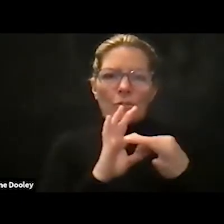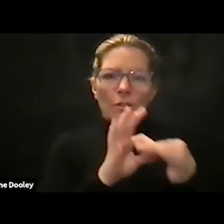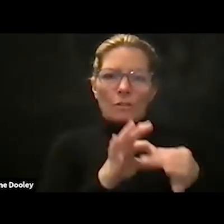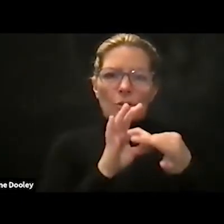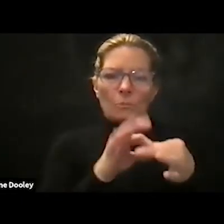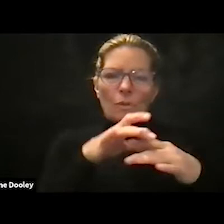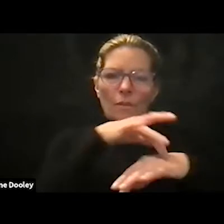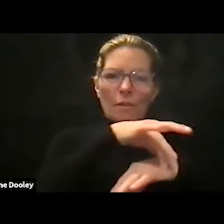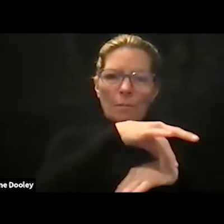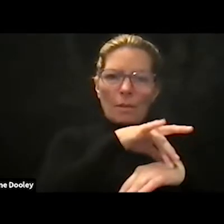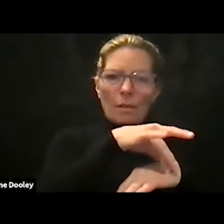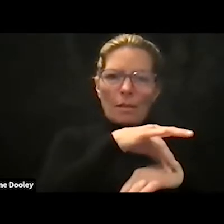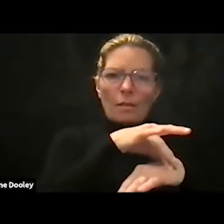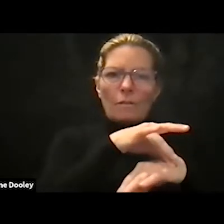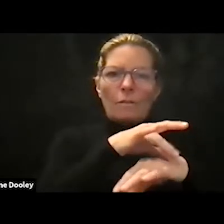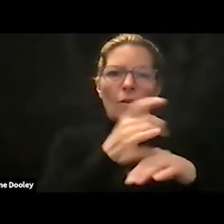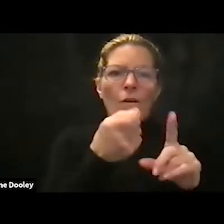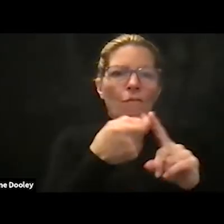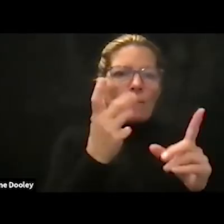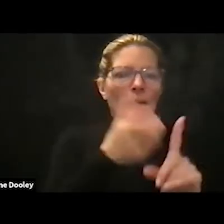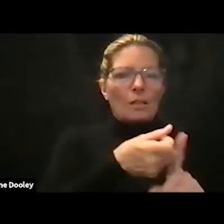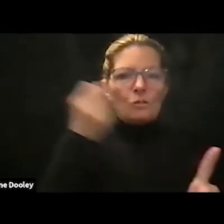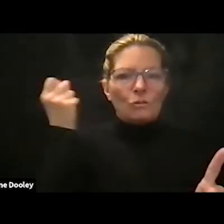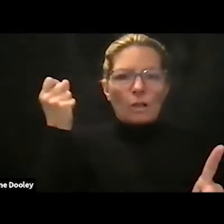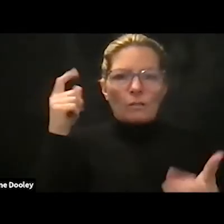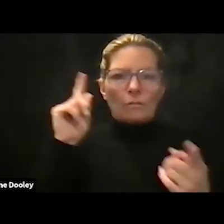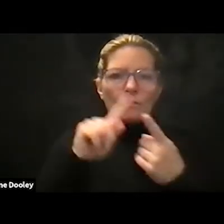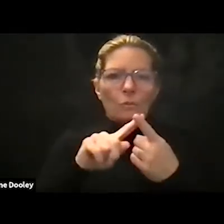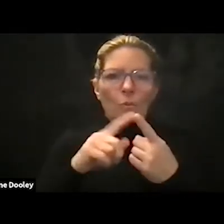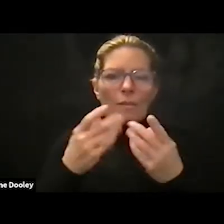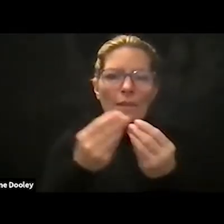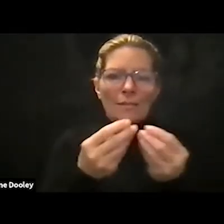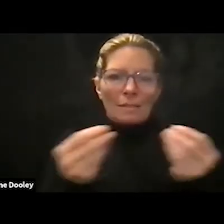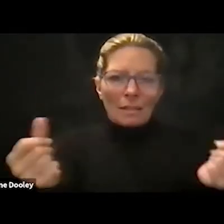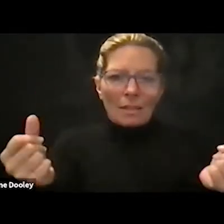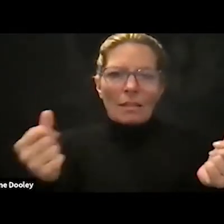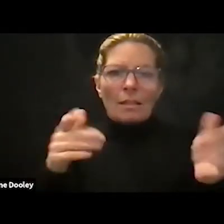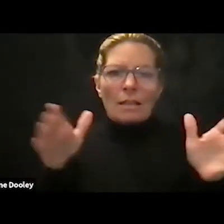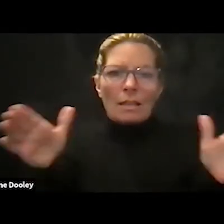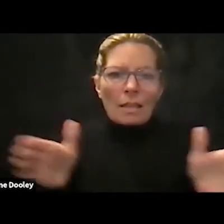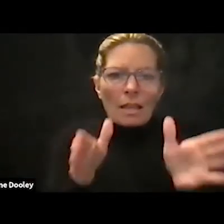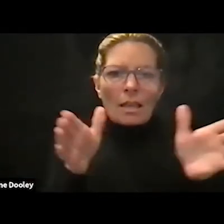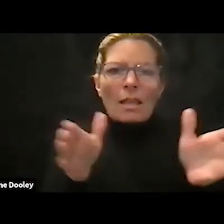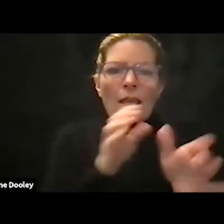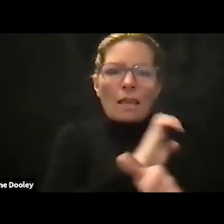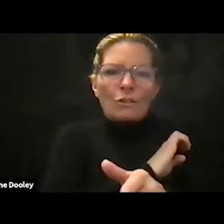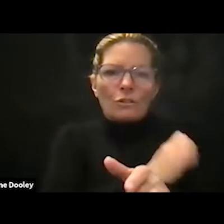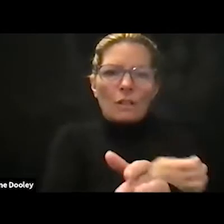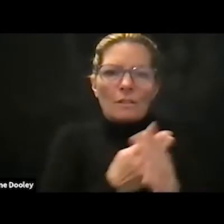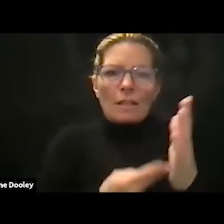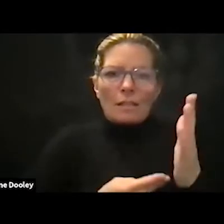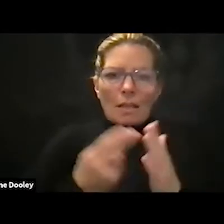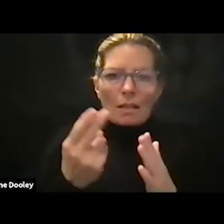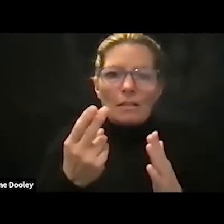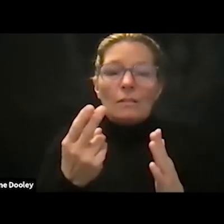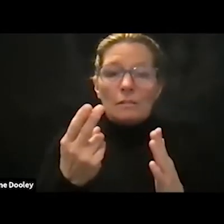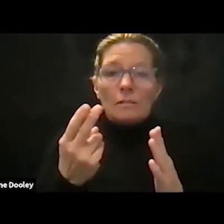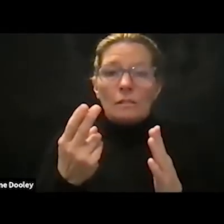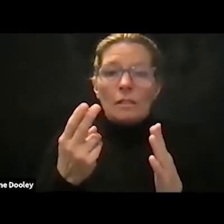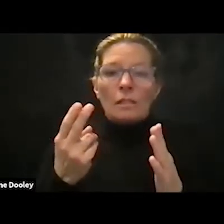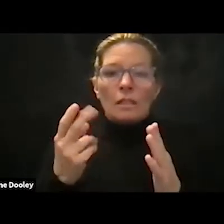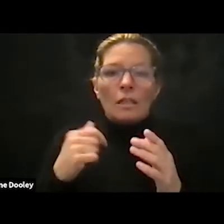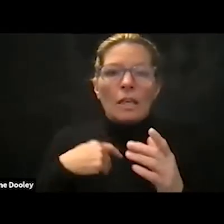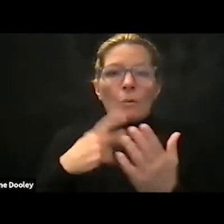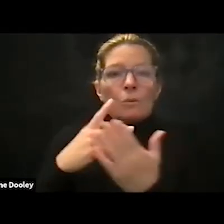with the planet from one that is extractive to one that is healing and energizing and honest. And it was programmed to